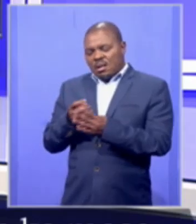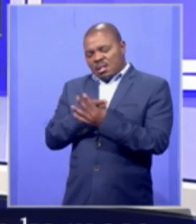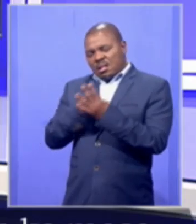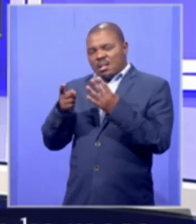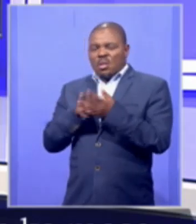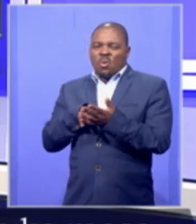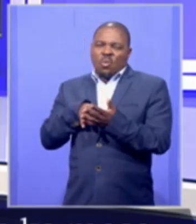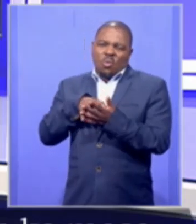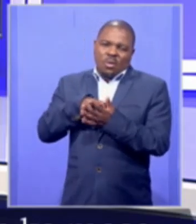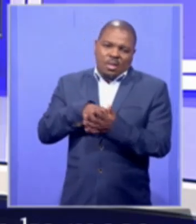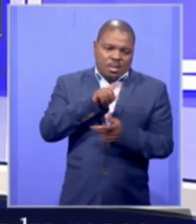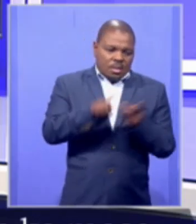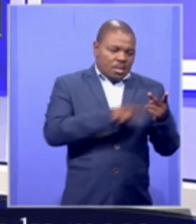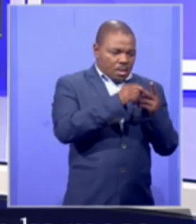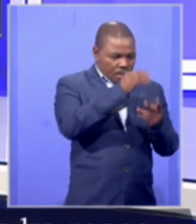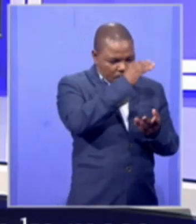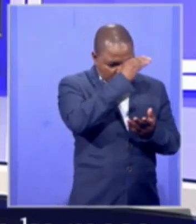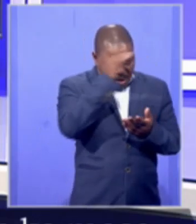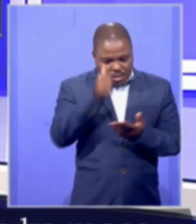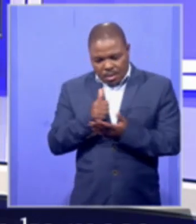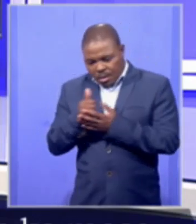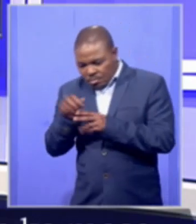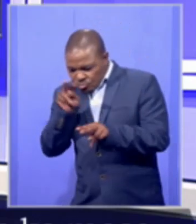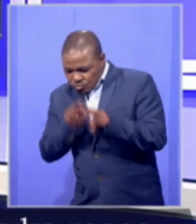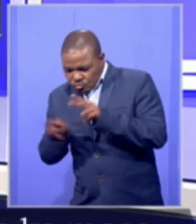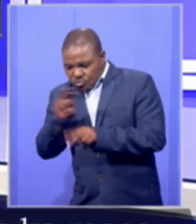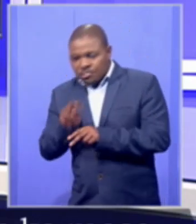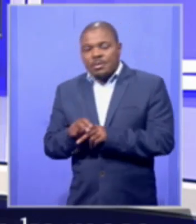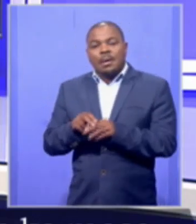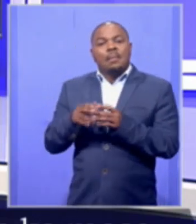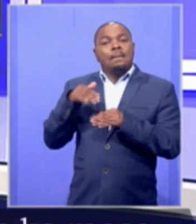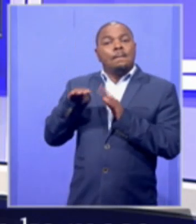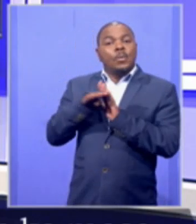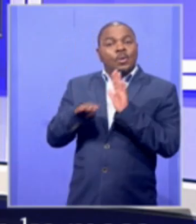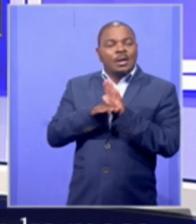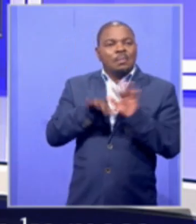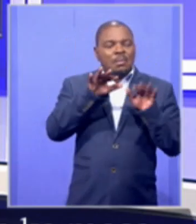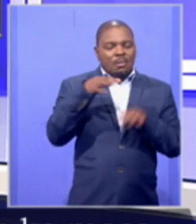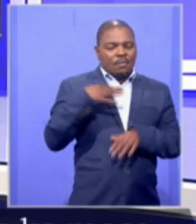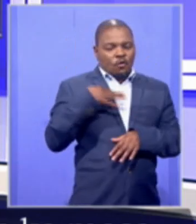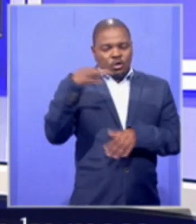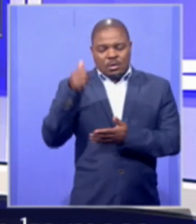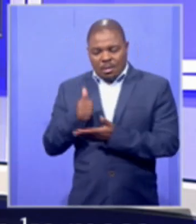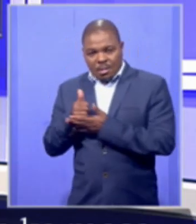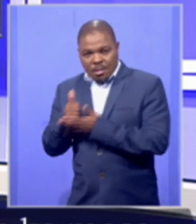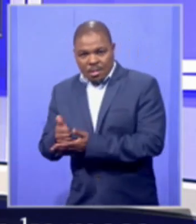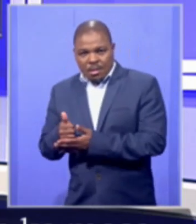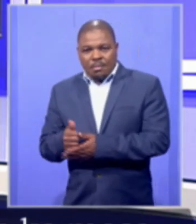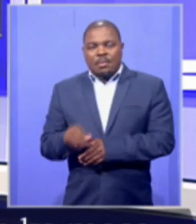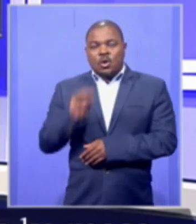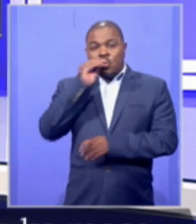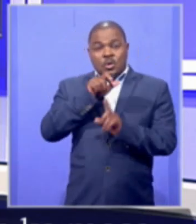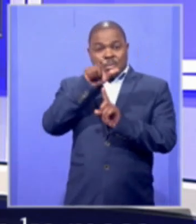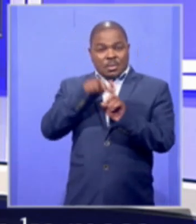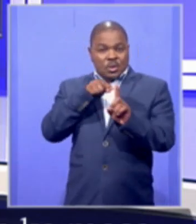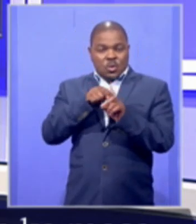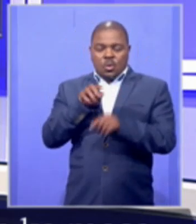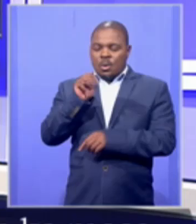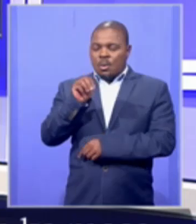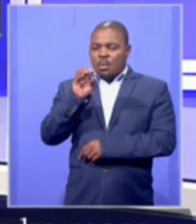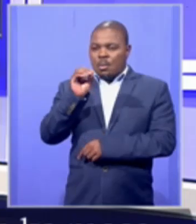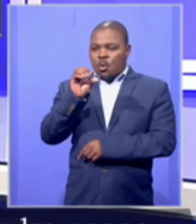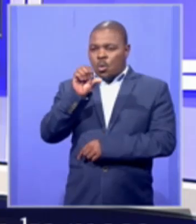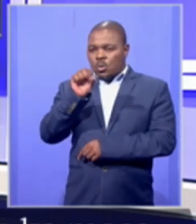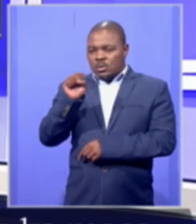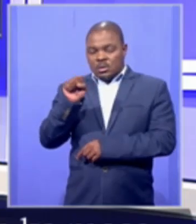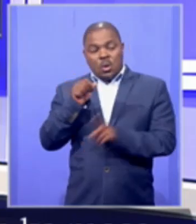ba sekasikiwa ke baoki letsholo leno le ne le eteletswe pele ke baithaopi mme ga dikgangwa rona Thabiso Moss o buisane le